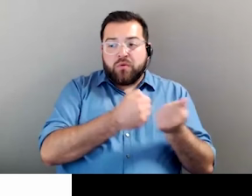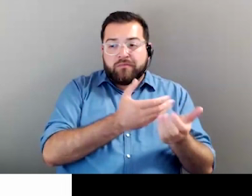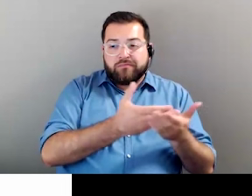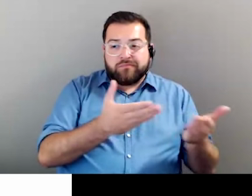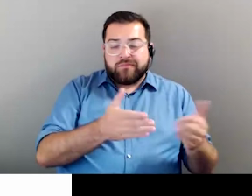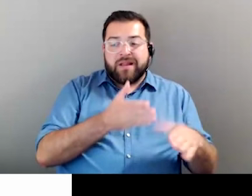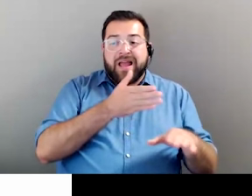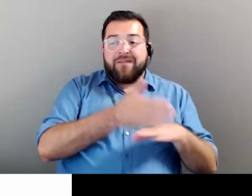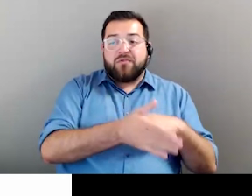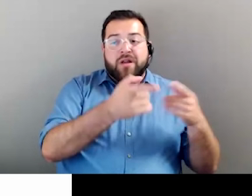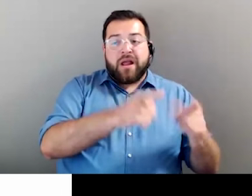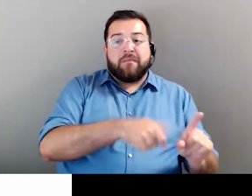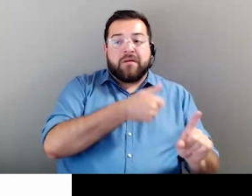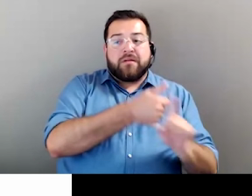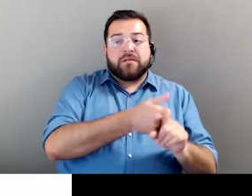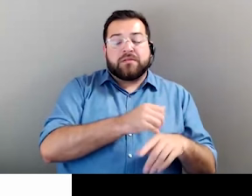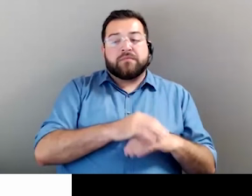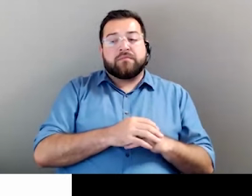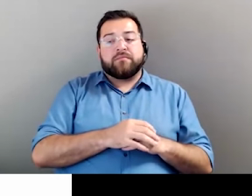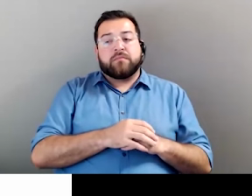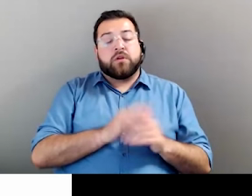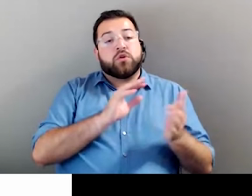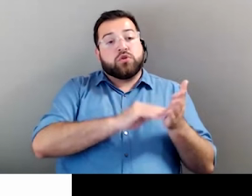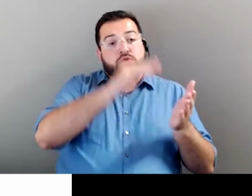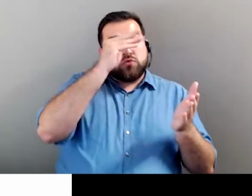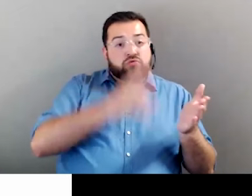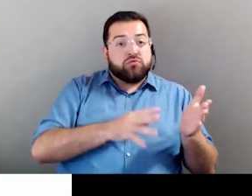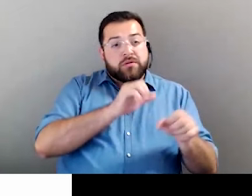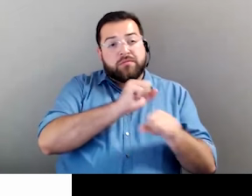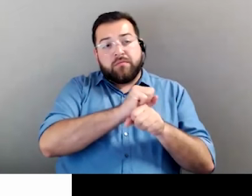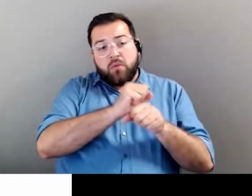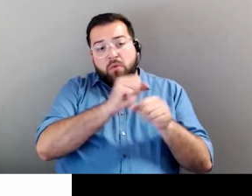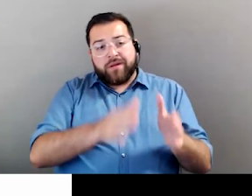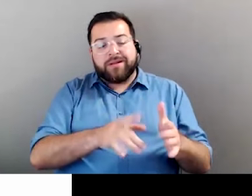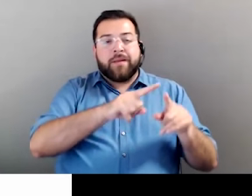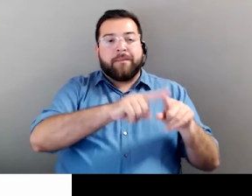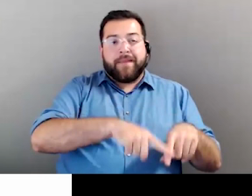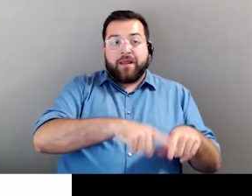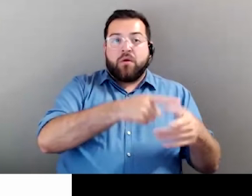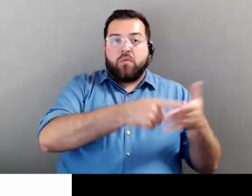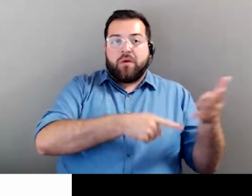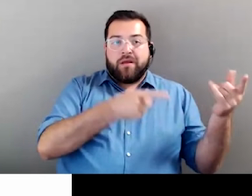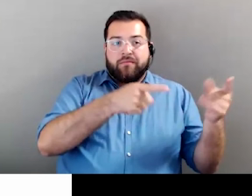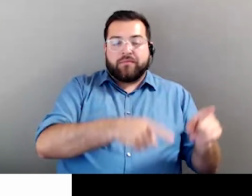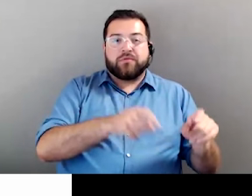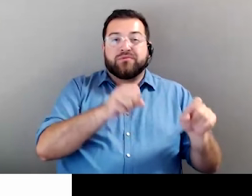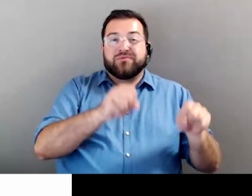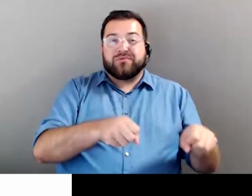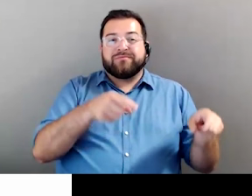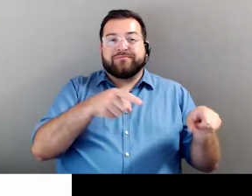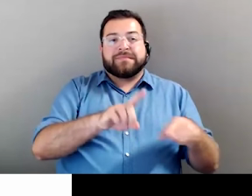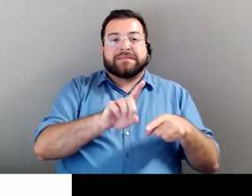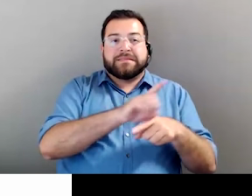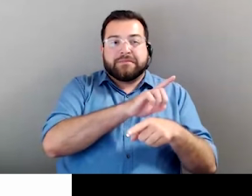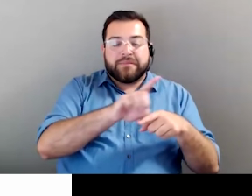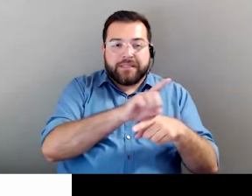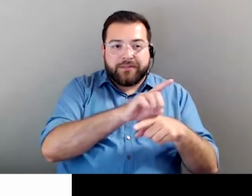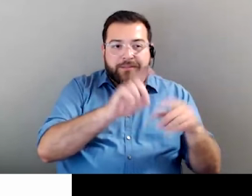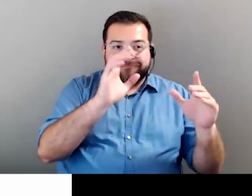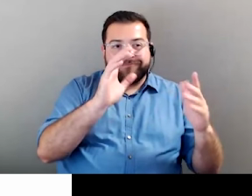well. And students or employees, depending on what happens, they can be subjected to disciplinary actions. And it